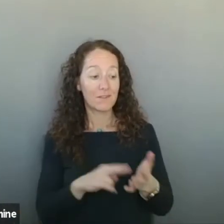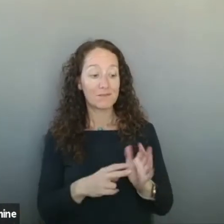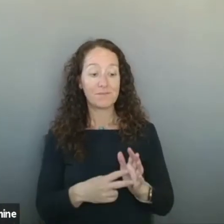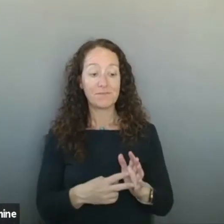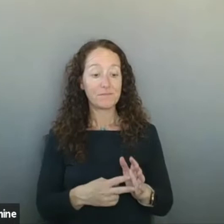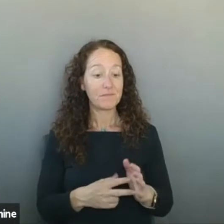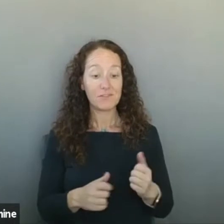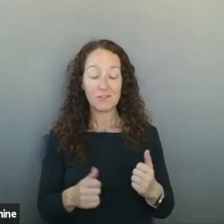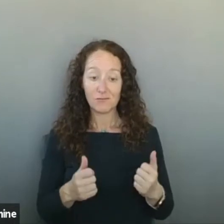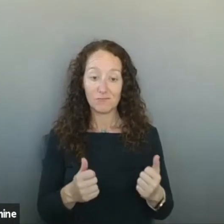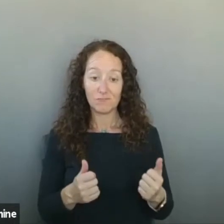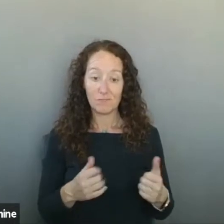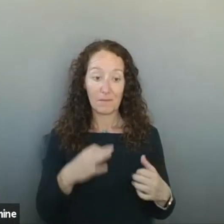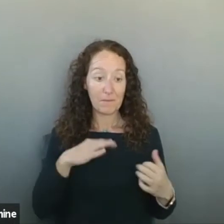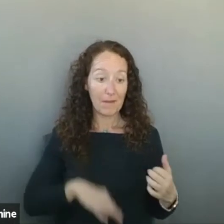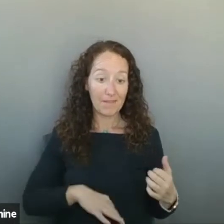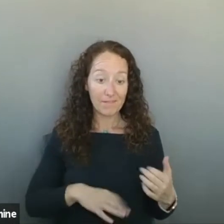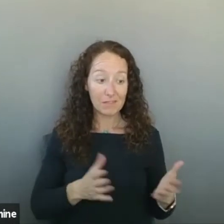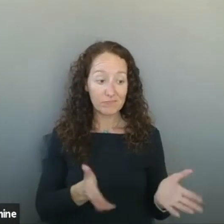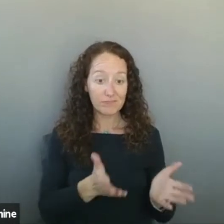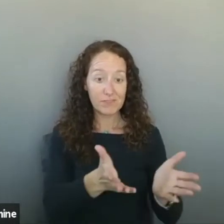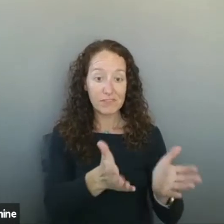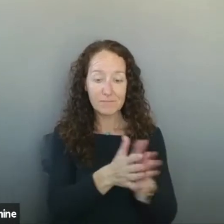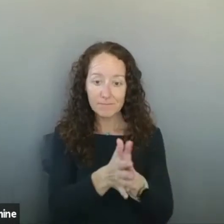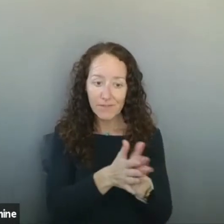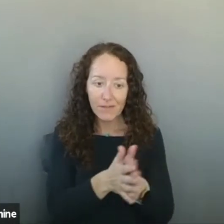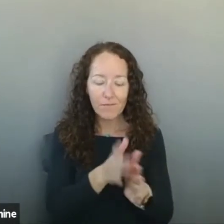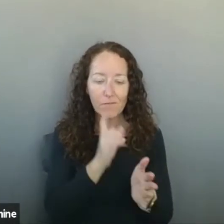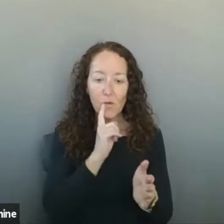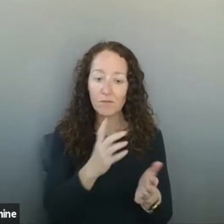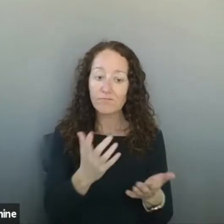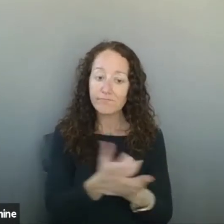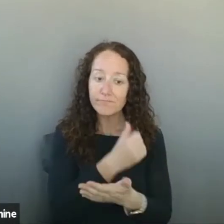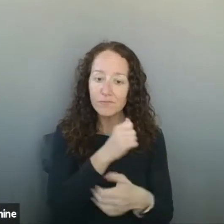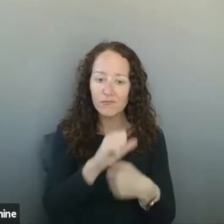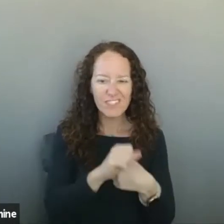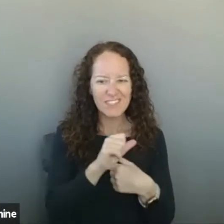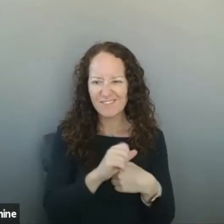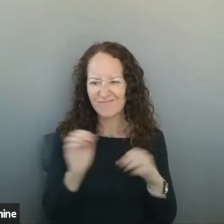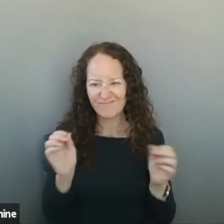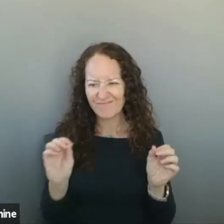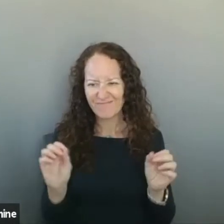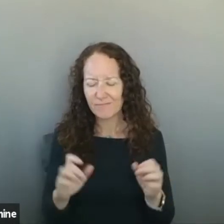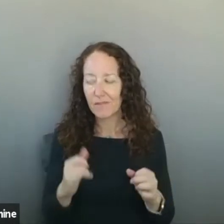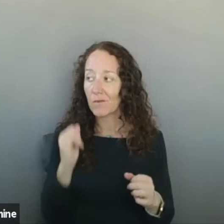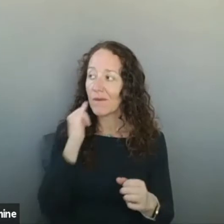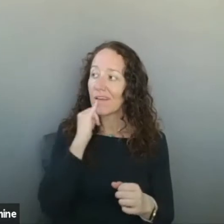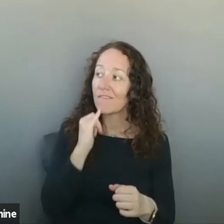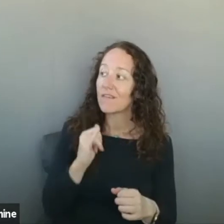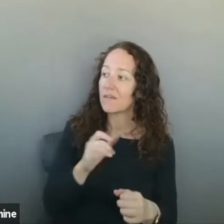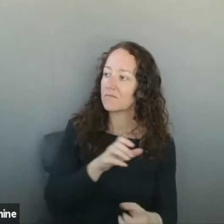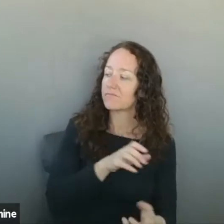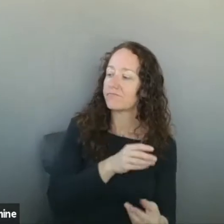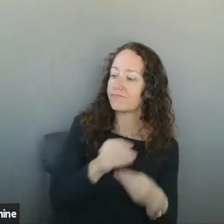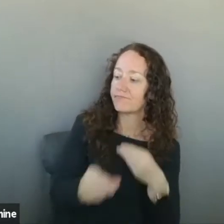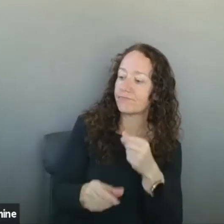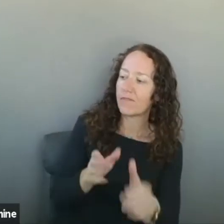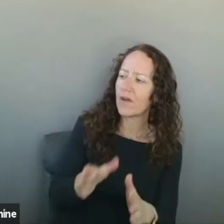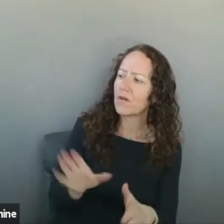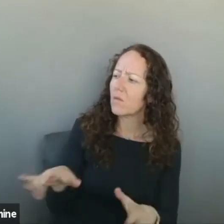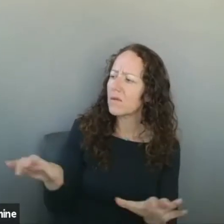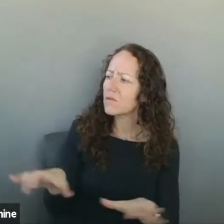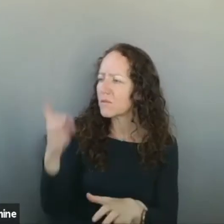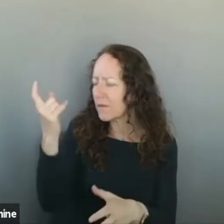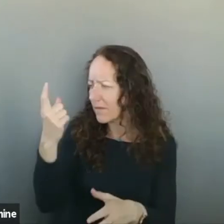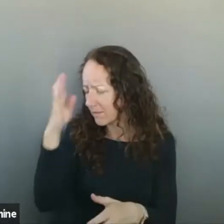appreciate, that the field says, let's do some innovative stuff. If we look at the organization, especially amid a global pandemic, where